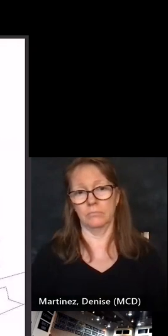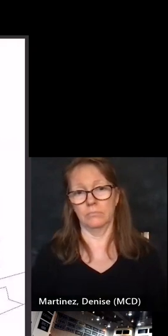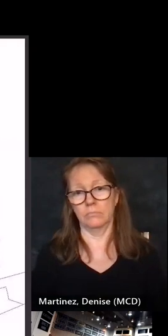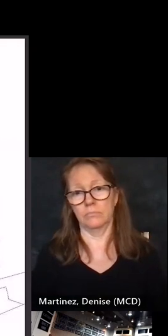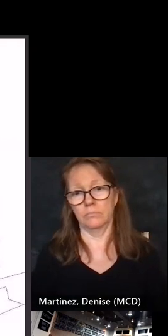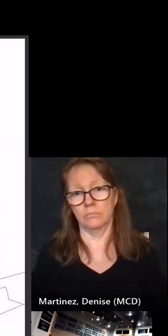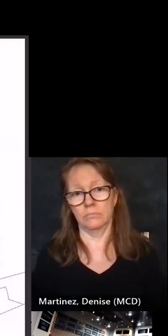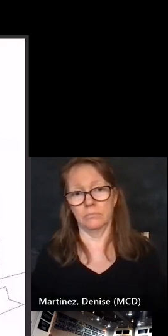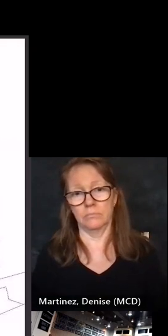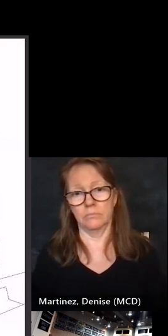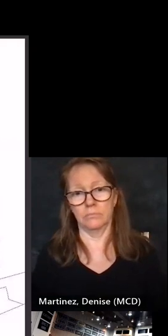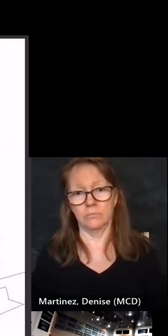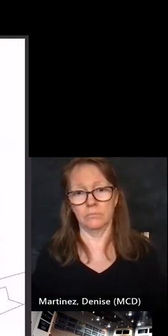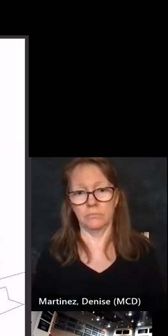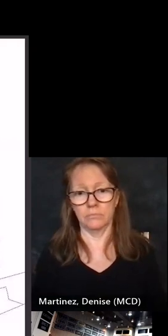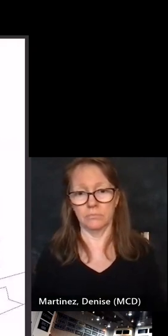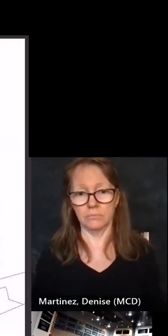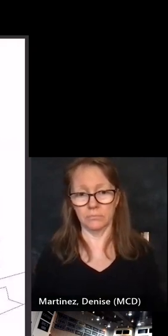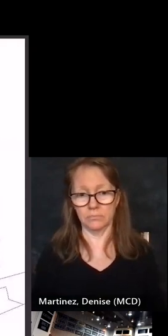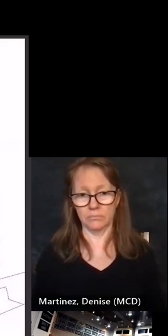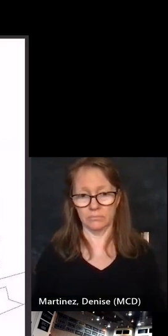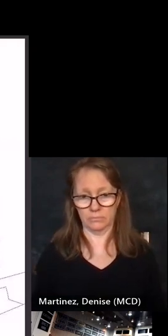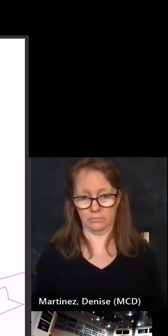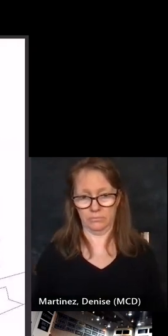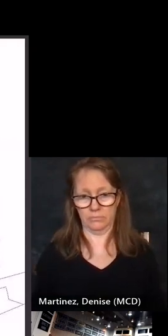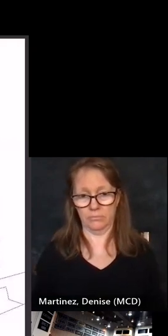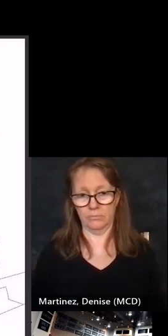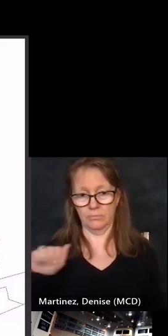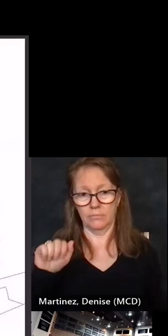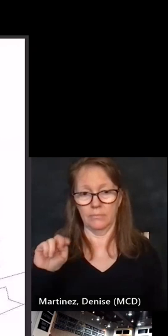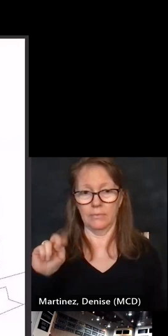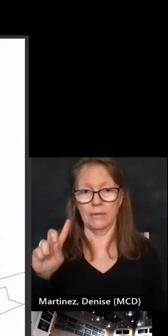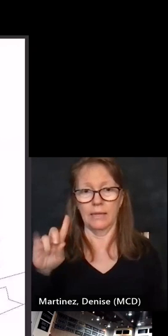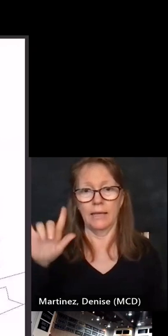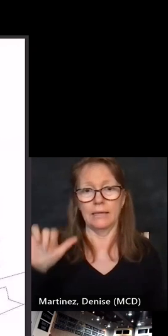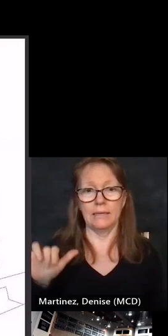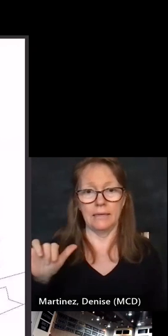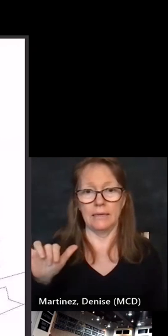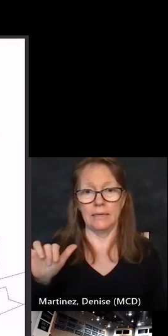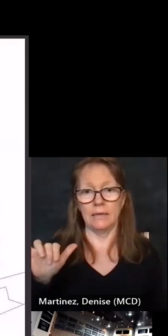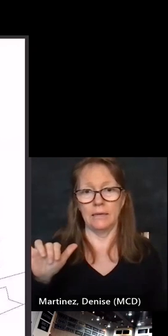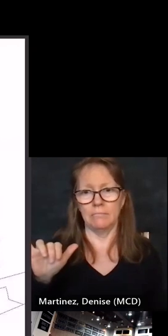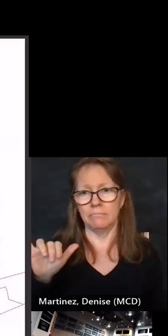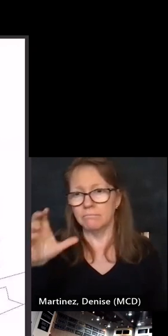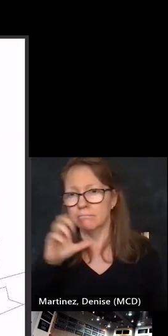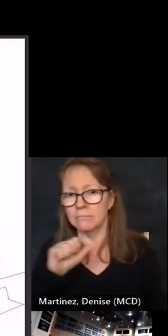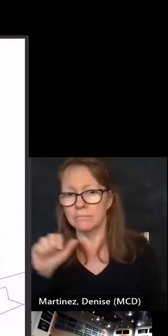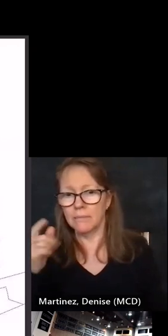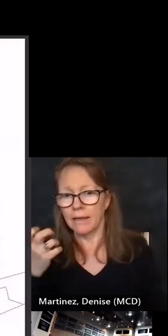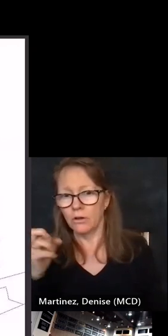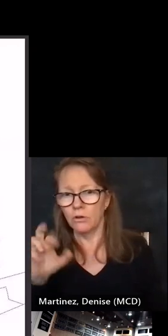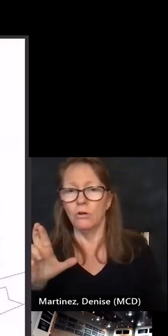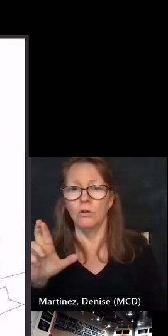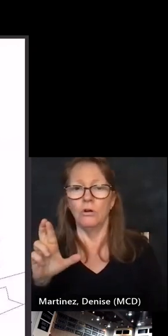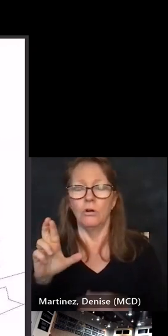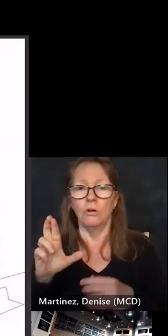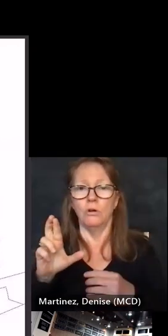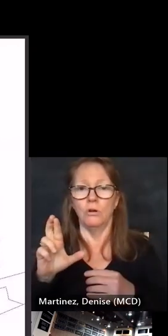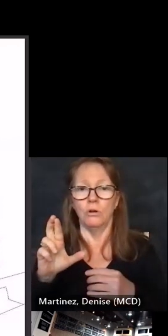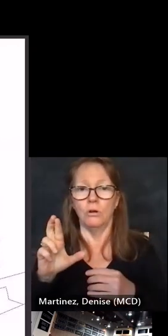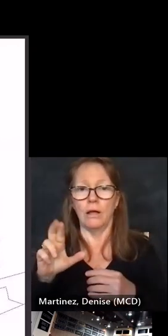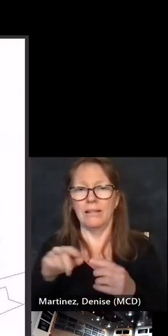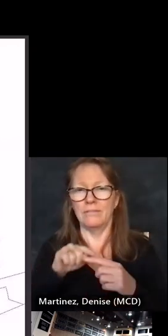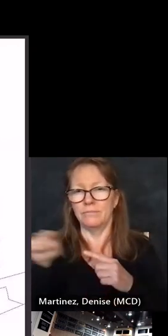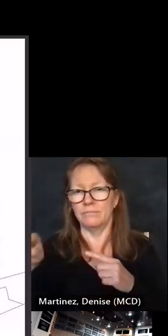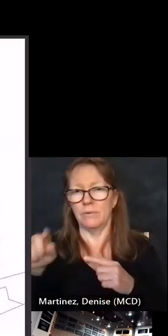Hey there, I'm Benji Maurer. I live over on Brookside Ave. I guess I have a direct question and then a comment.